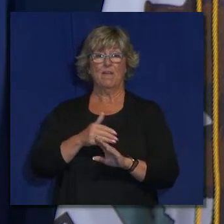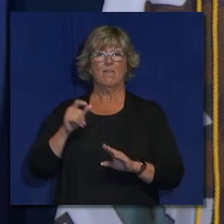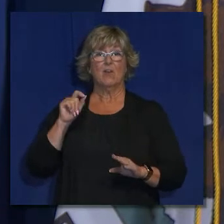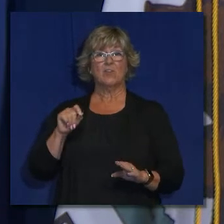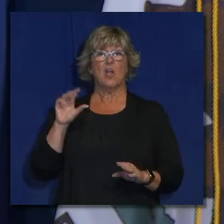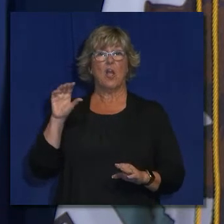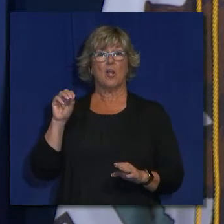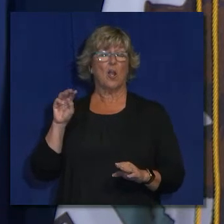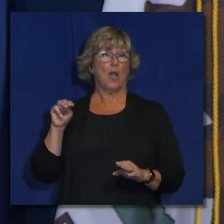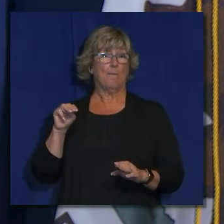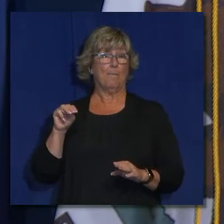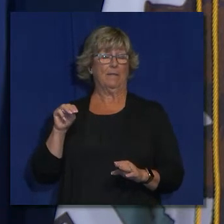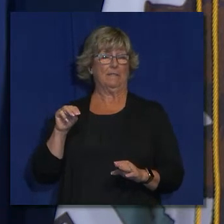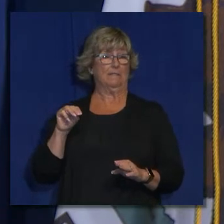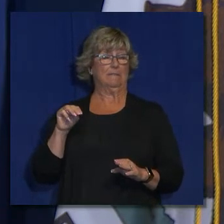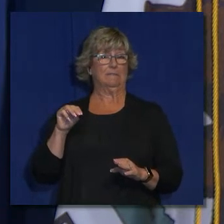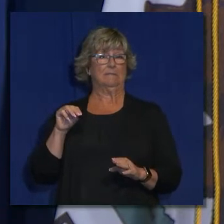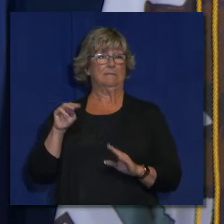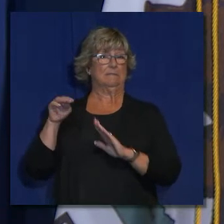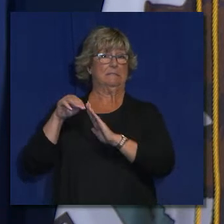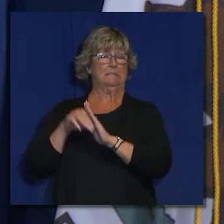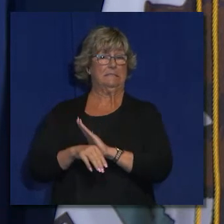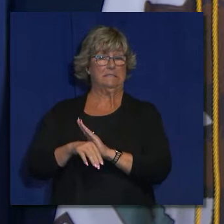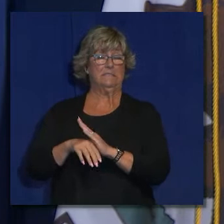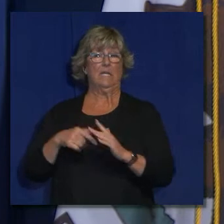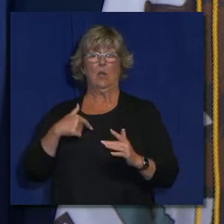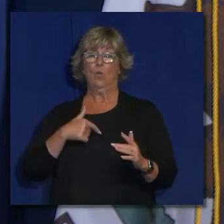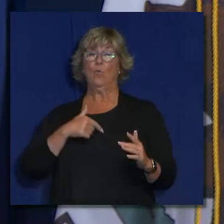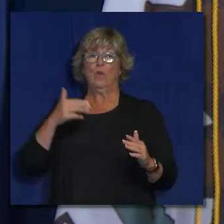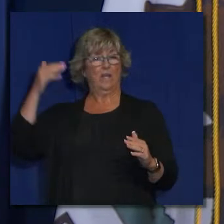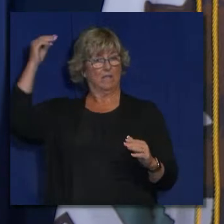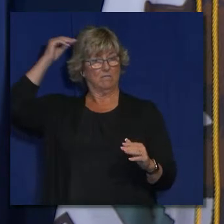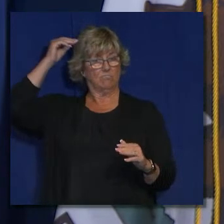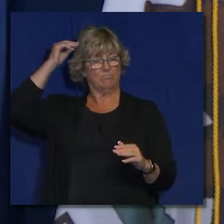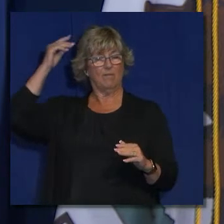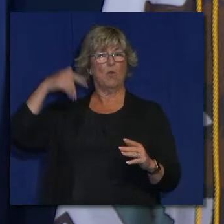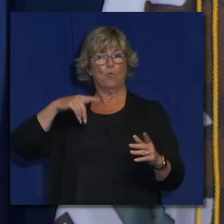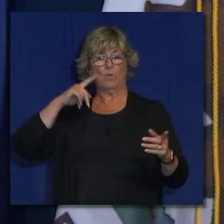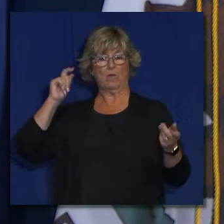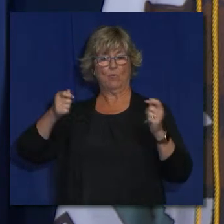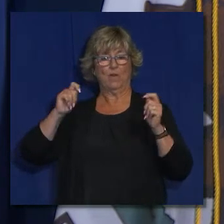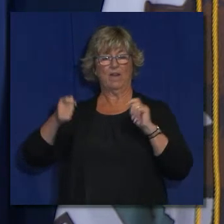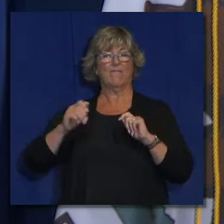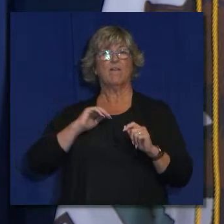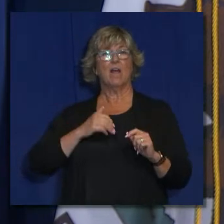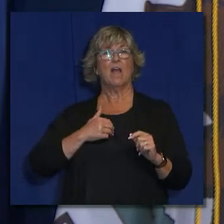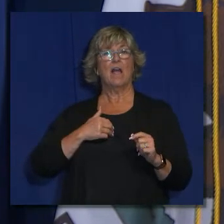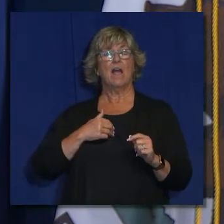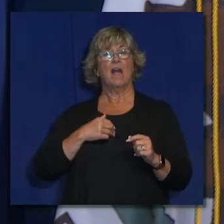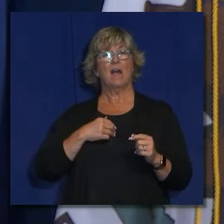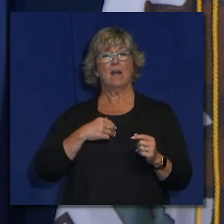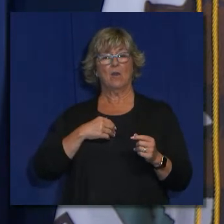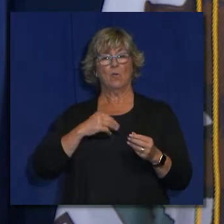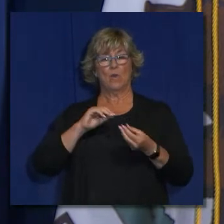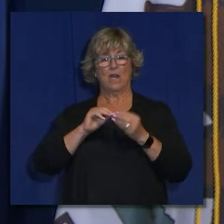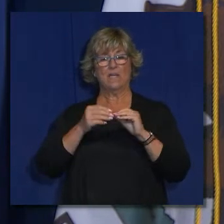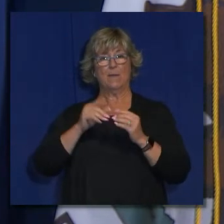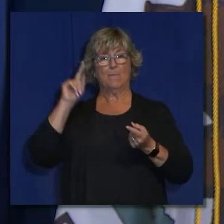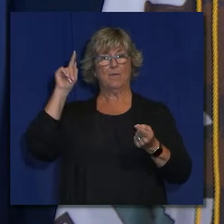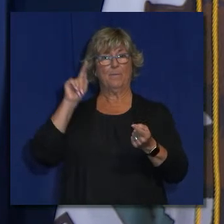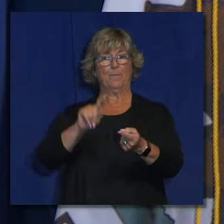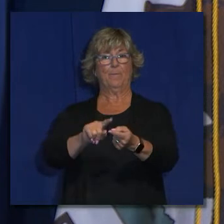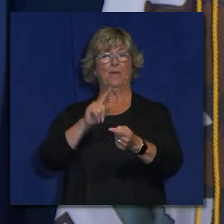dot-com bust. So we're just very cognizant, and we've really revised our capital gains numbers down